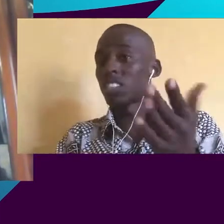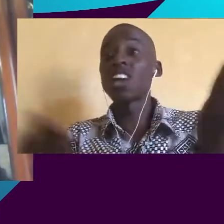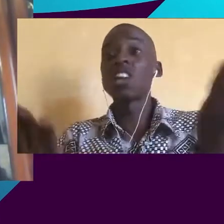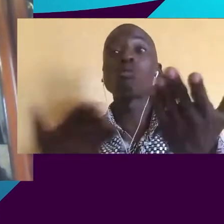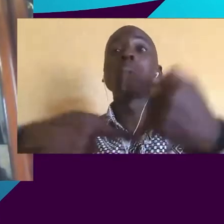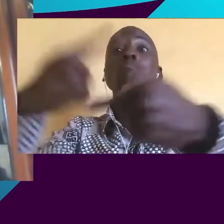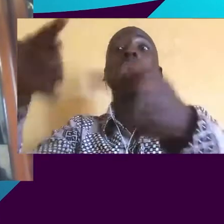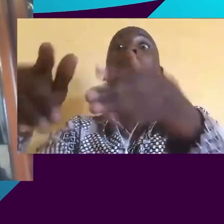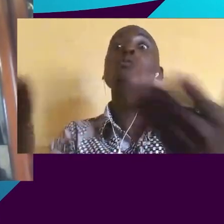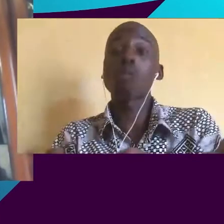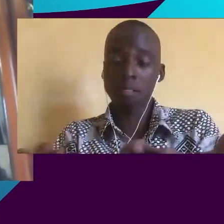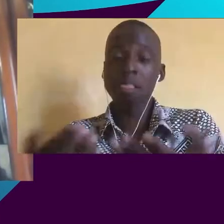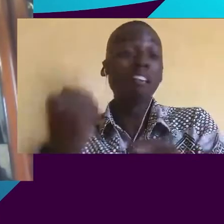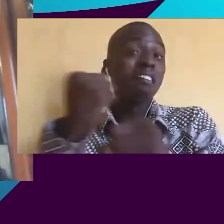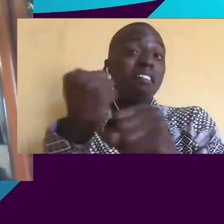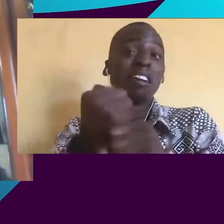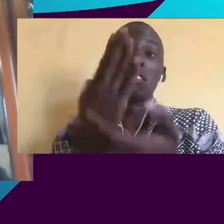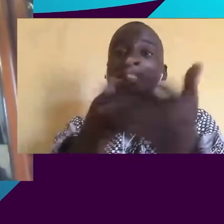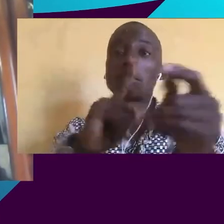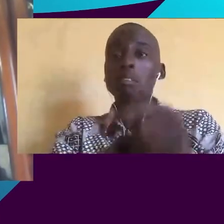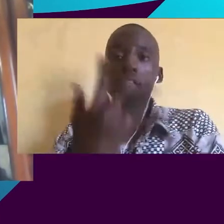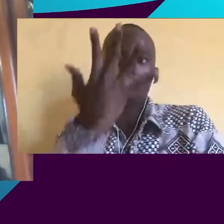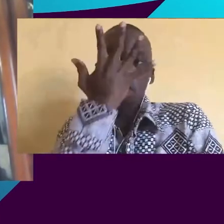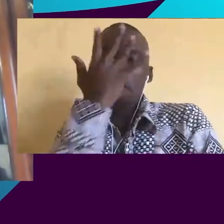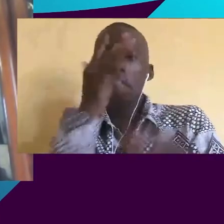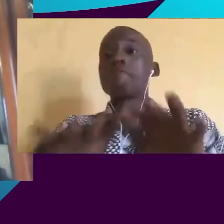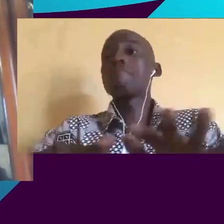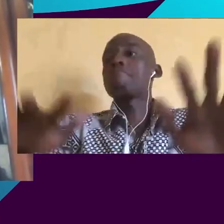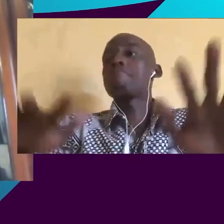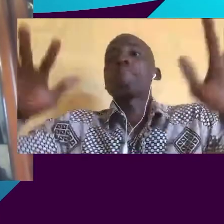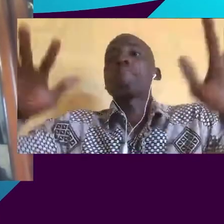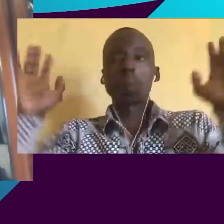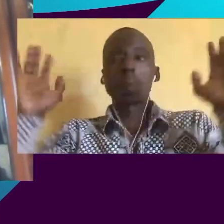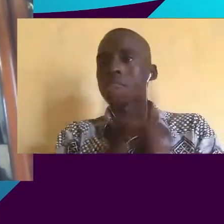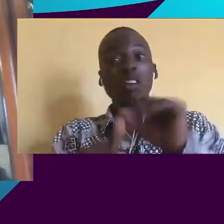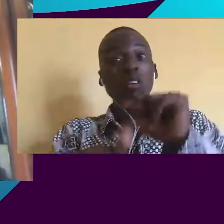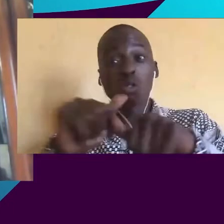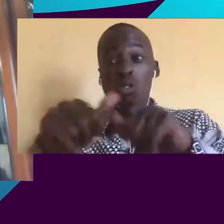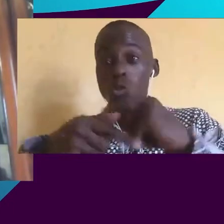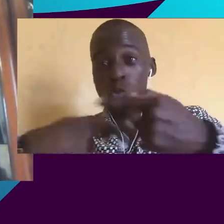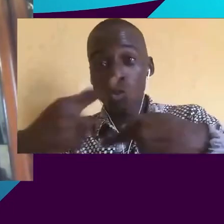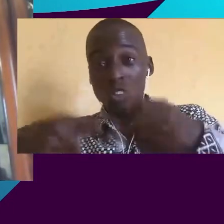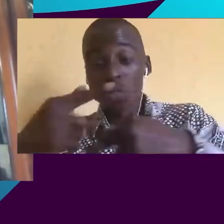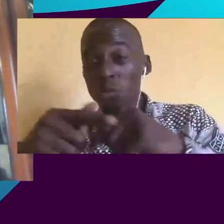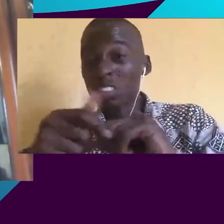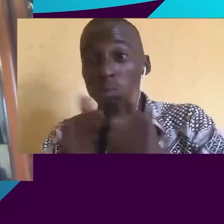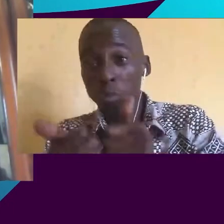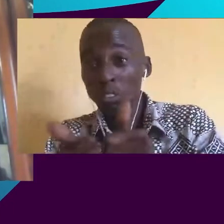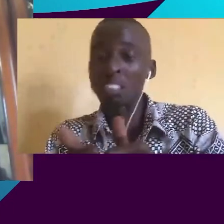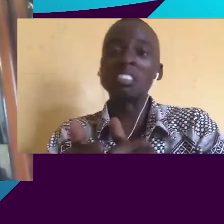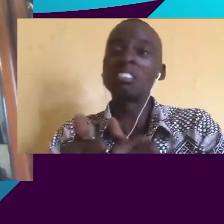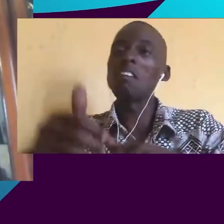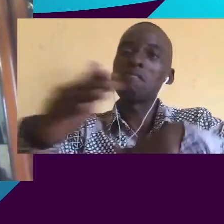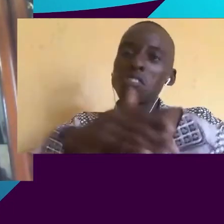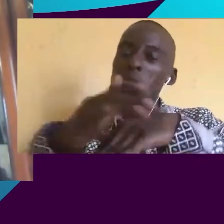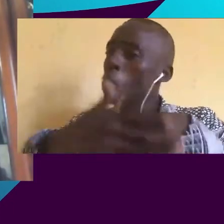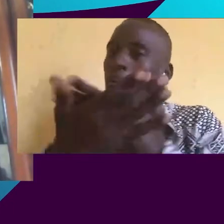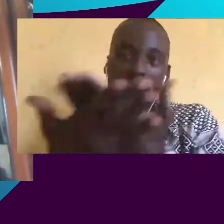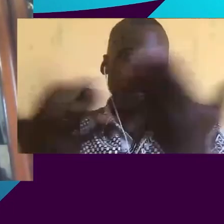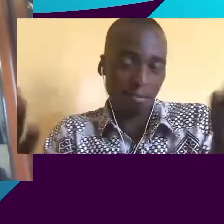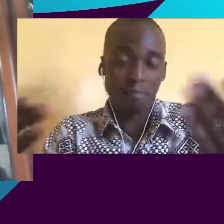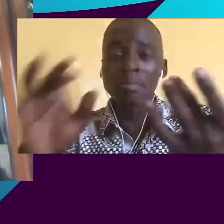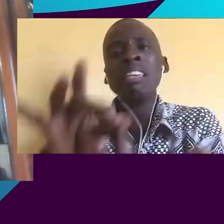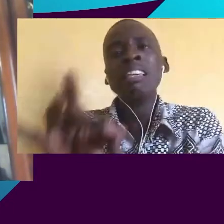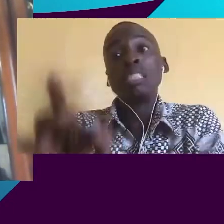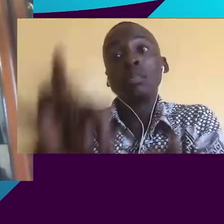these girls going actually to enroll in sports, whether it's going to be football, whether it's going to be the other one? And also, especially with the football,